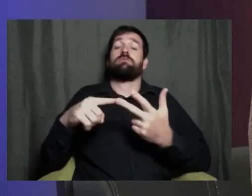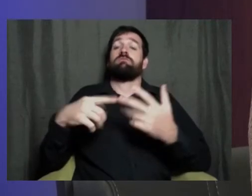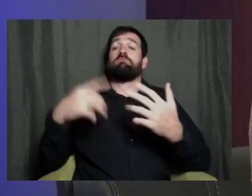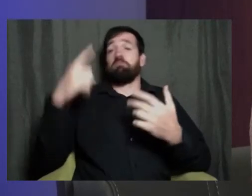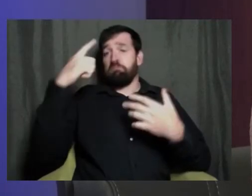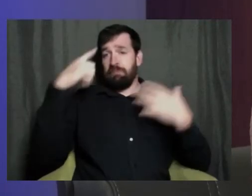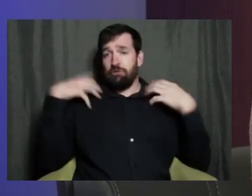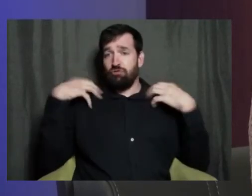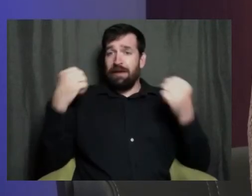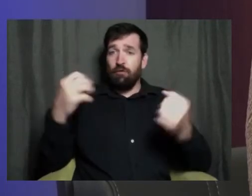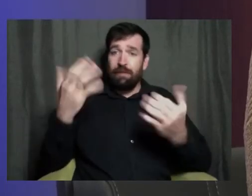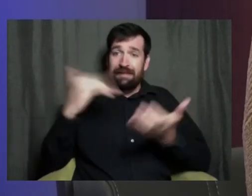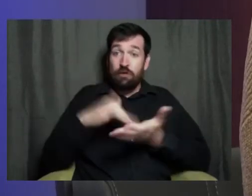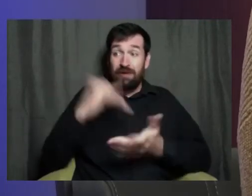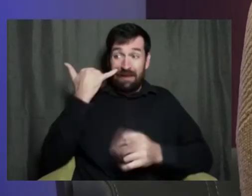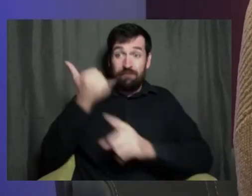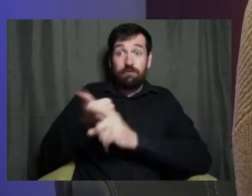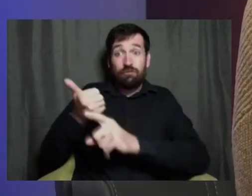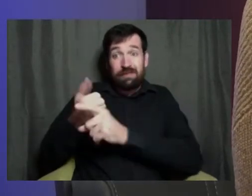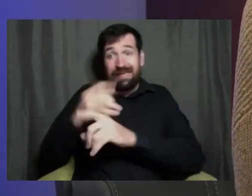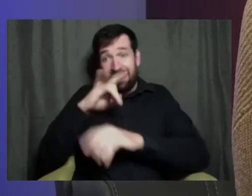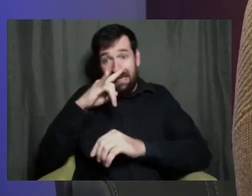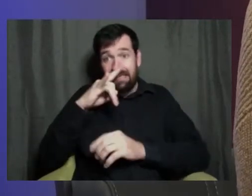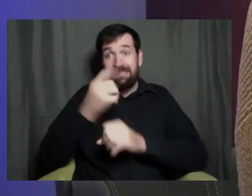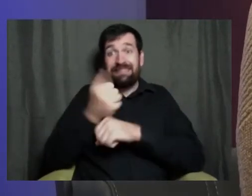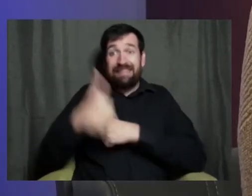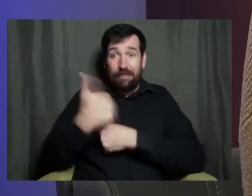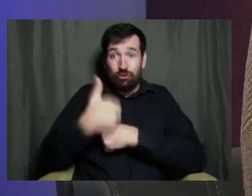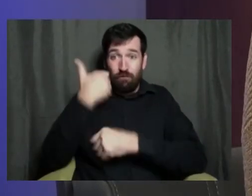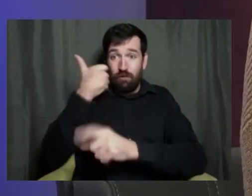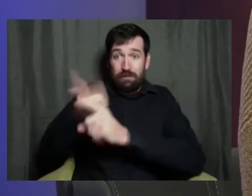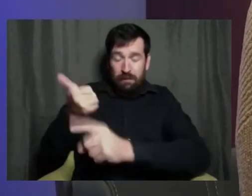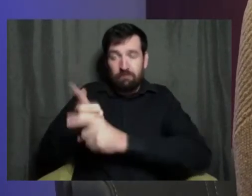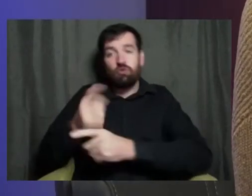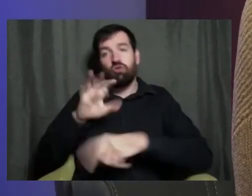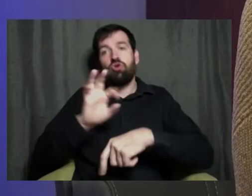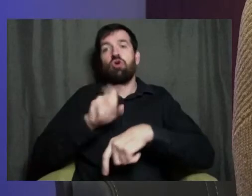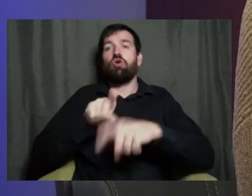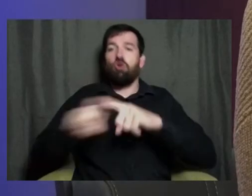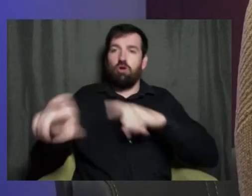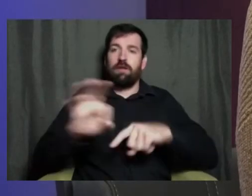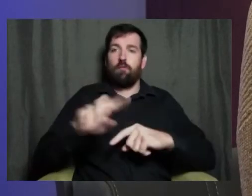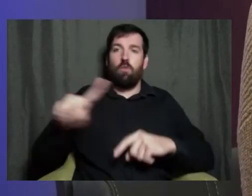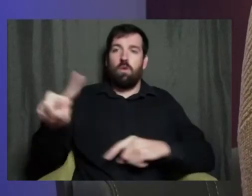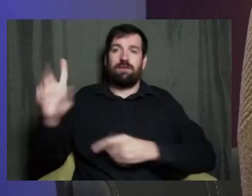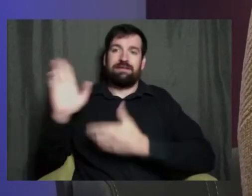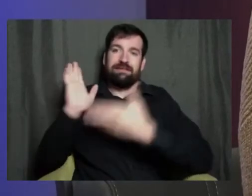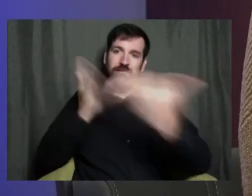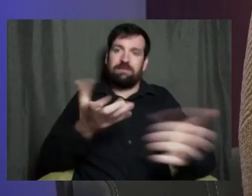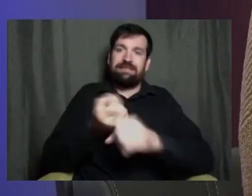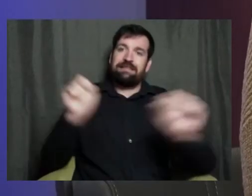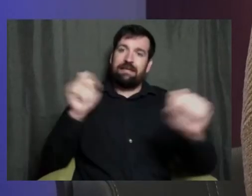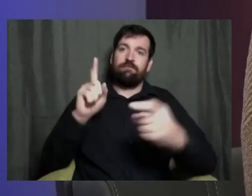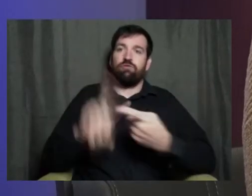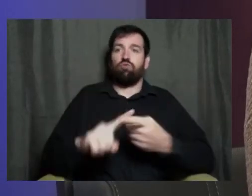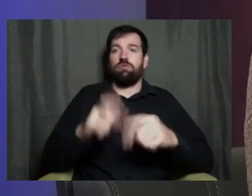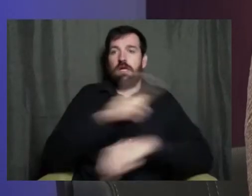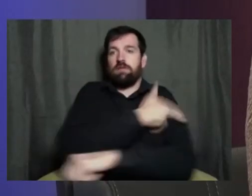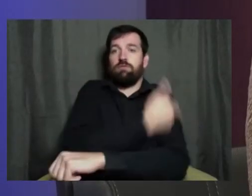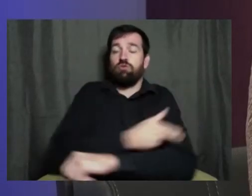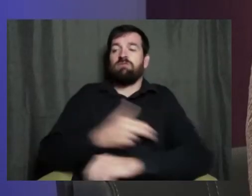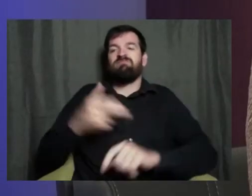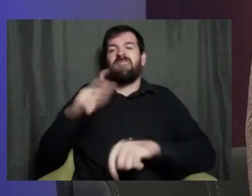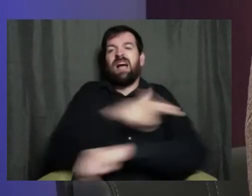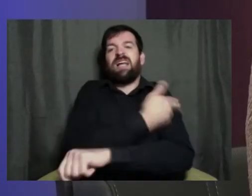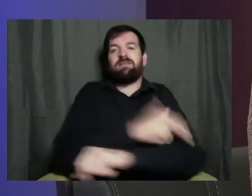imminent danger of themselves or others, call 911 and get them safely to a hospital. The hospital will call Marillac and check for a